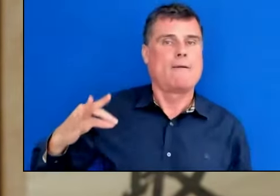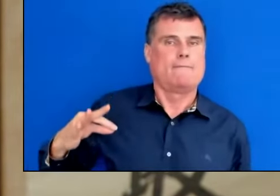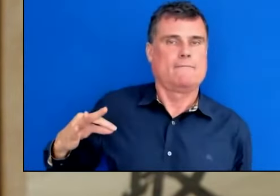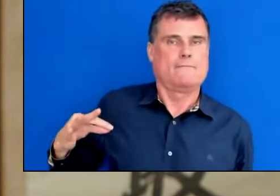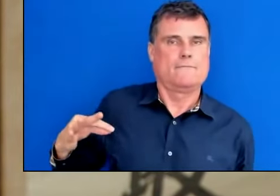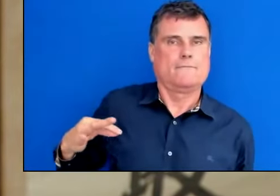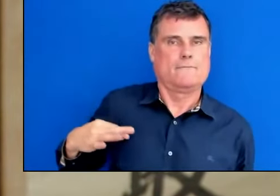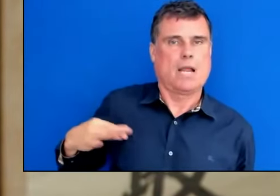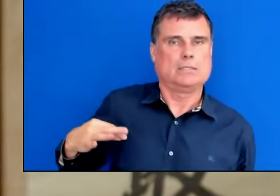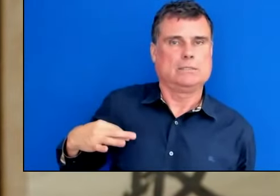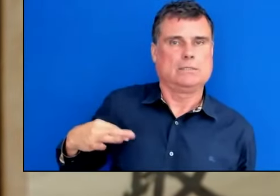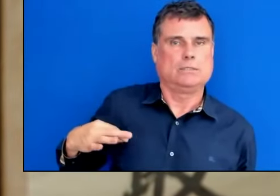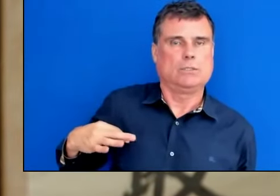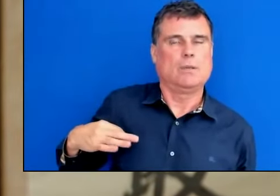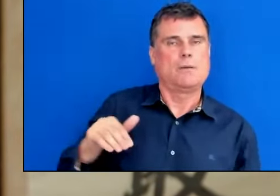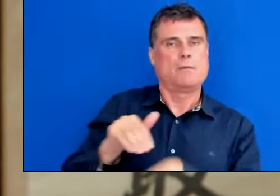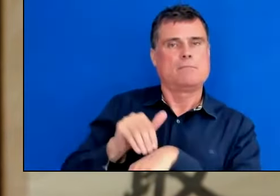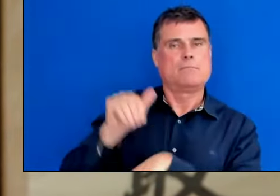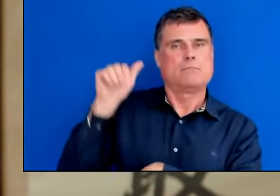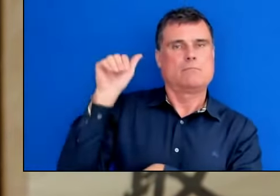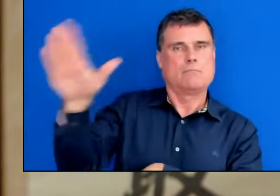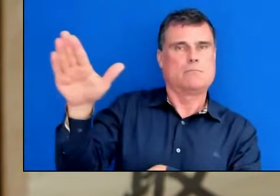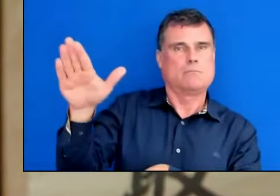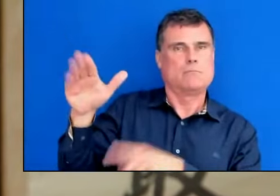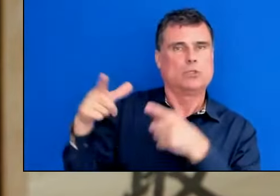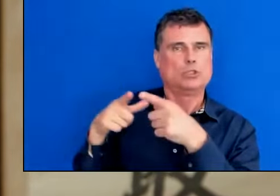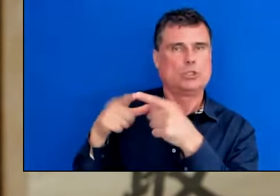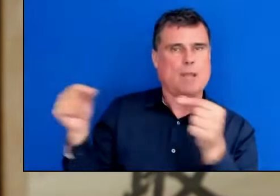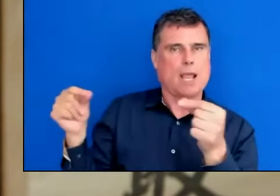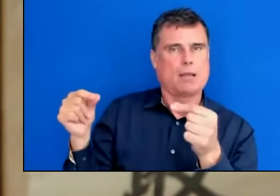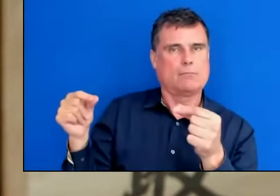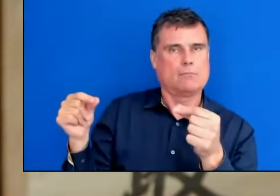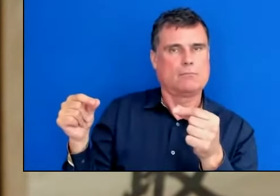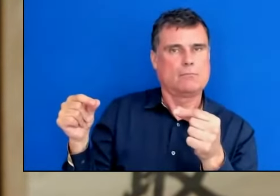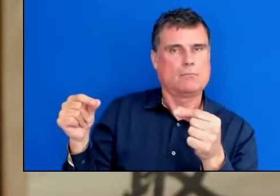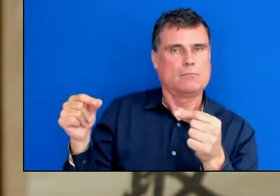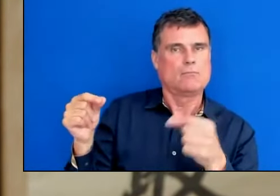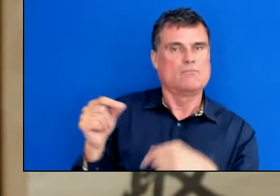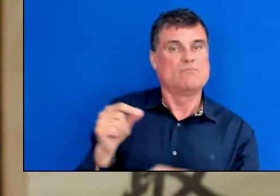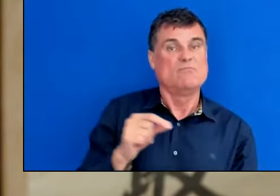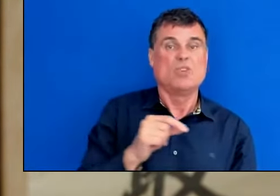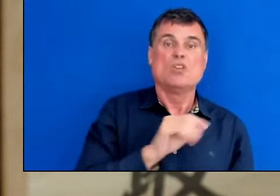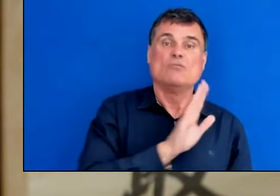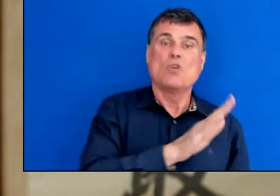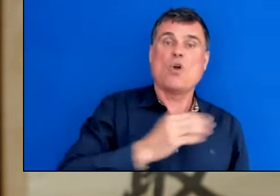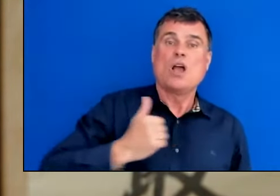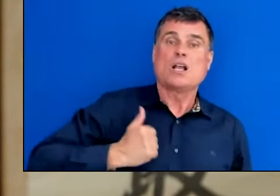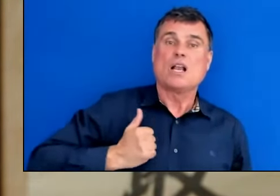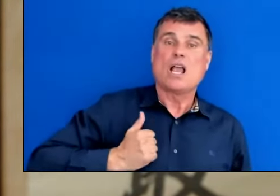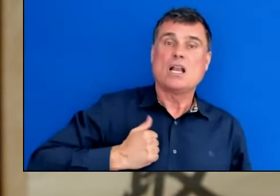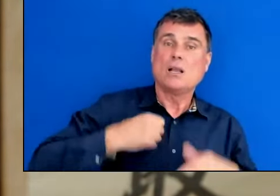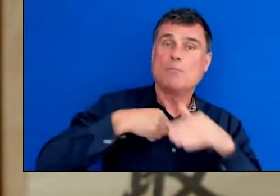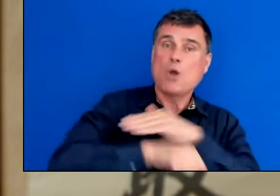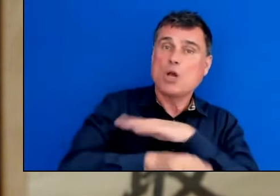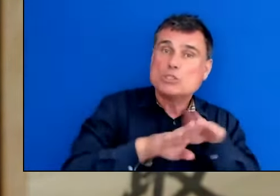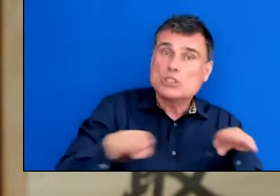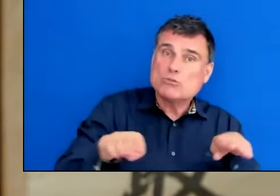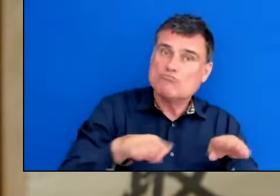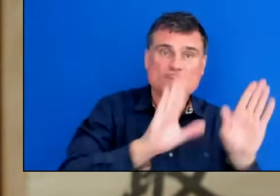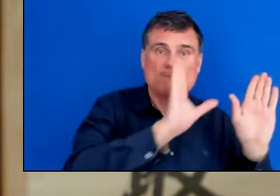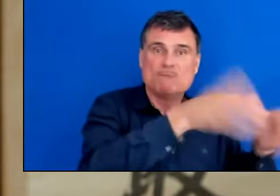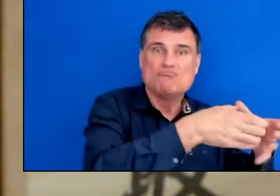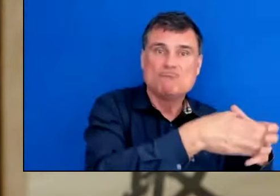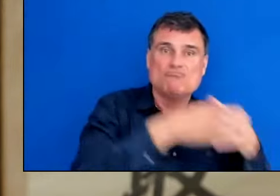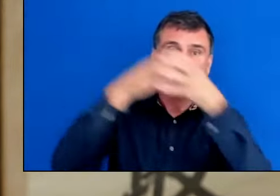voluntarily be deported back to Japan with your Canadian-born children.